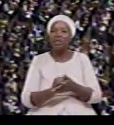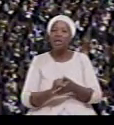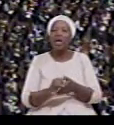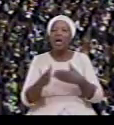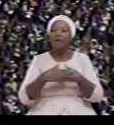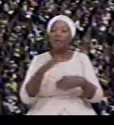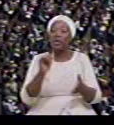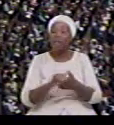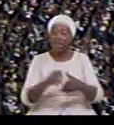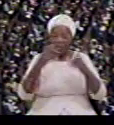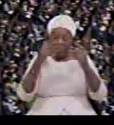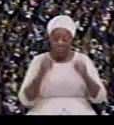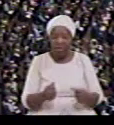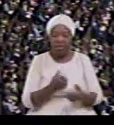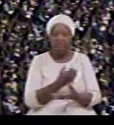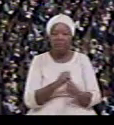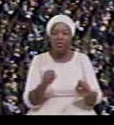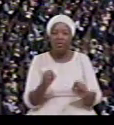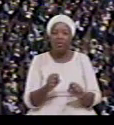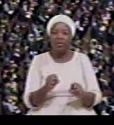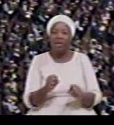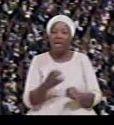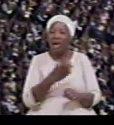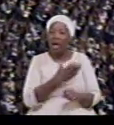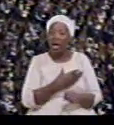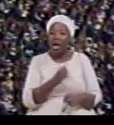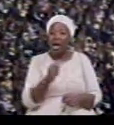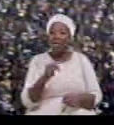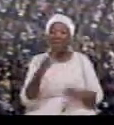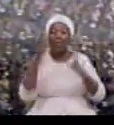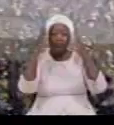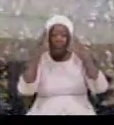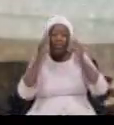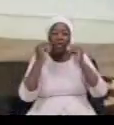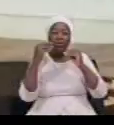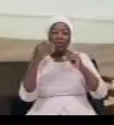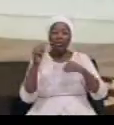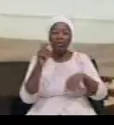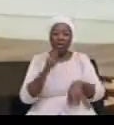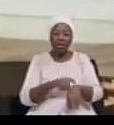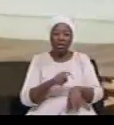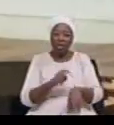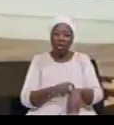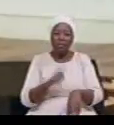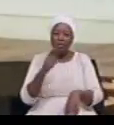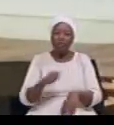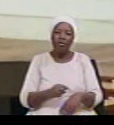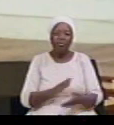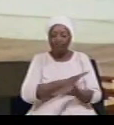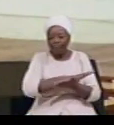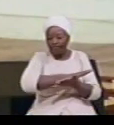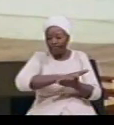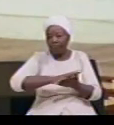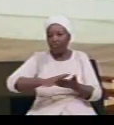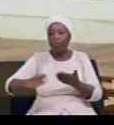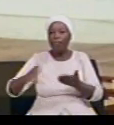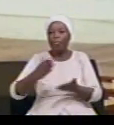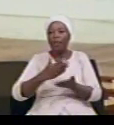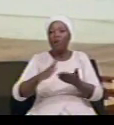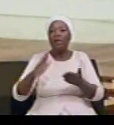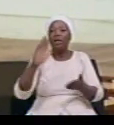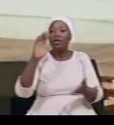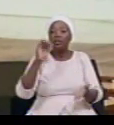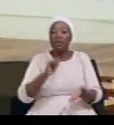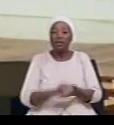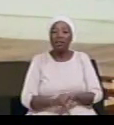salvation, an experience of a moment, you clear away leaven from